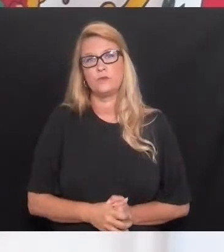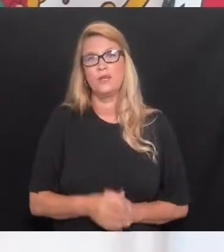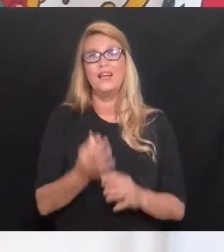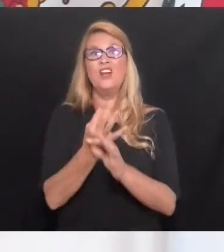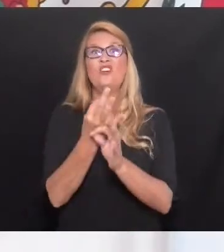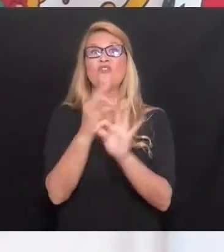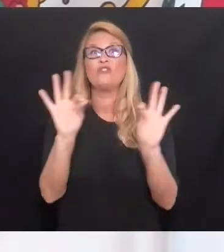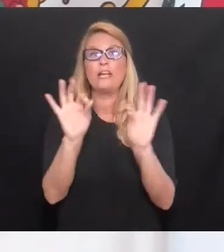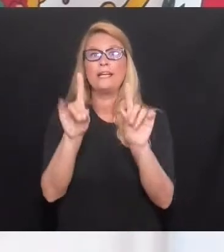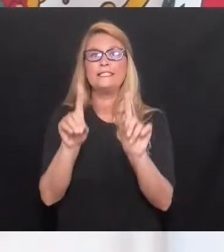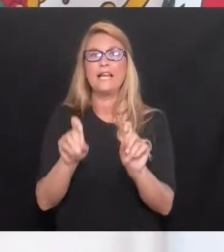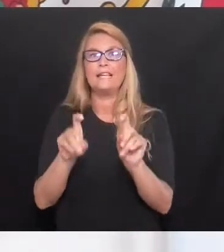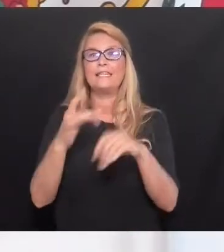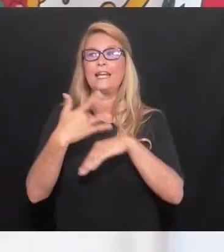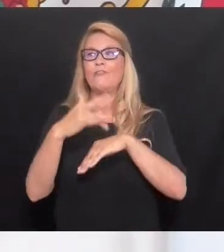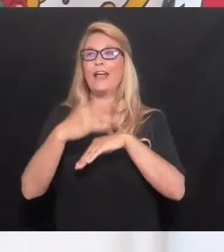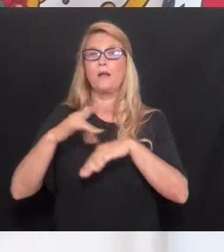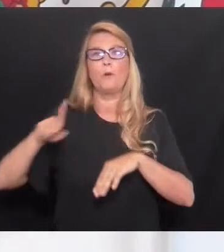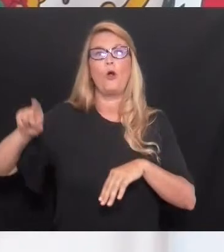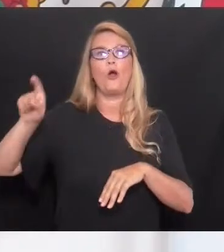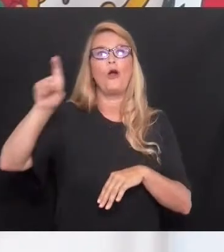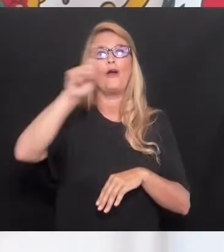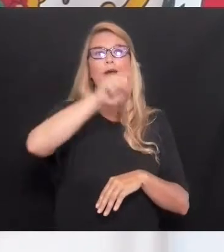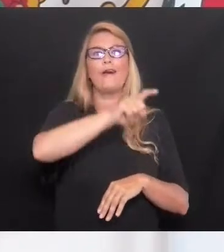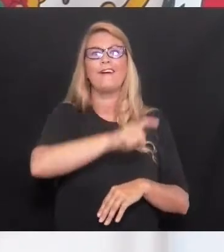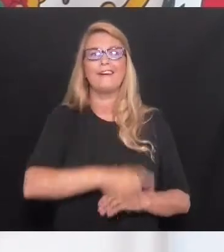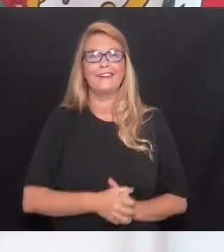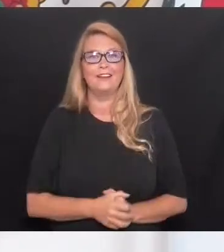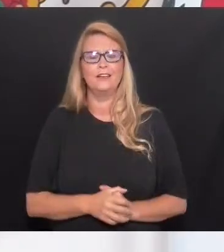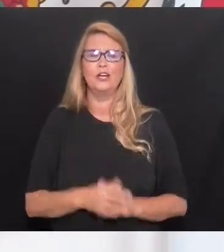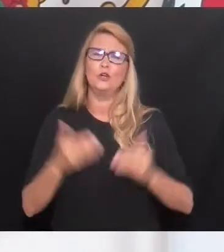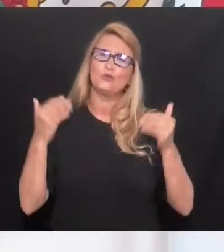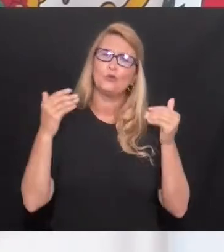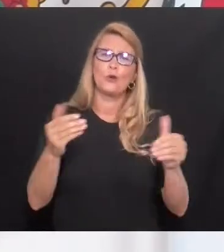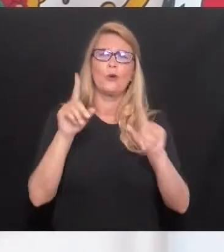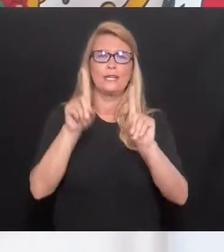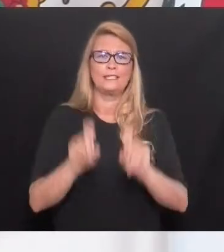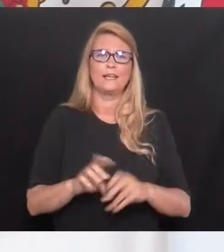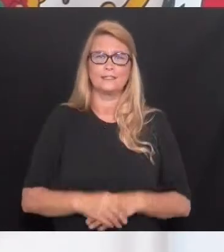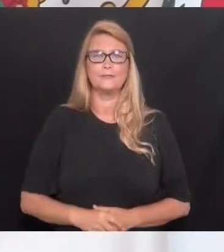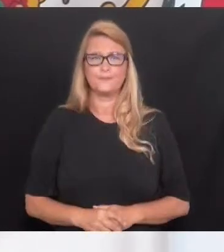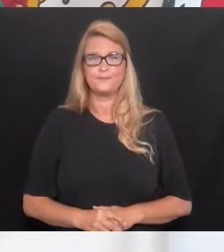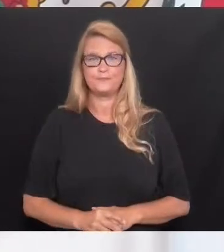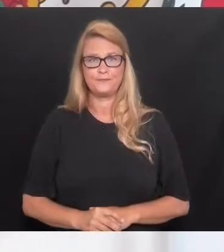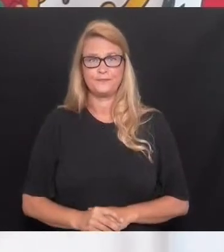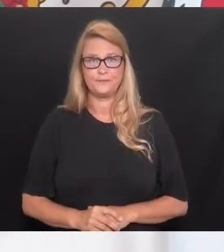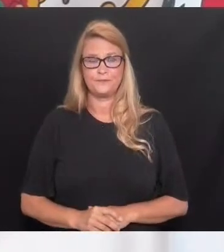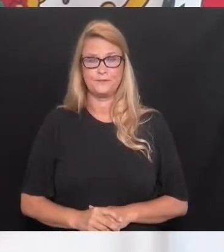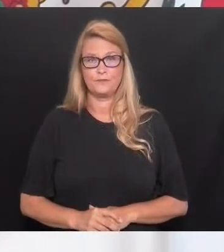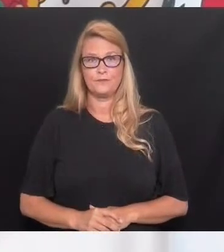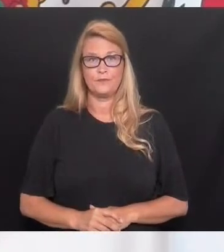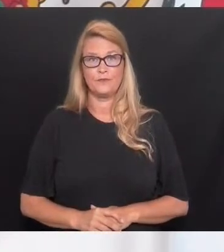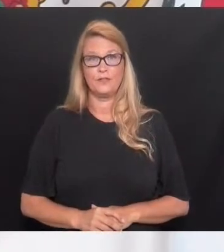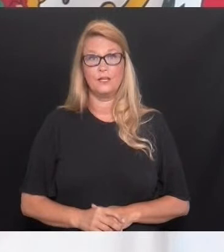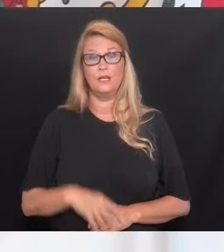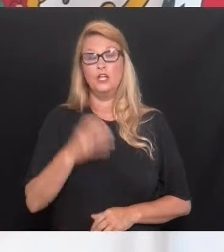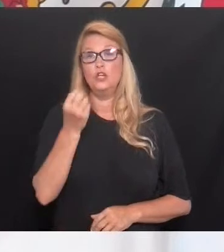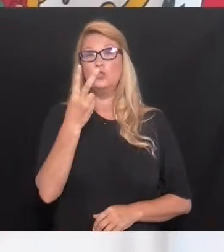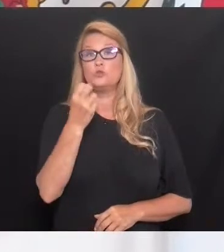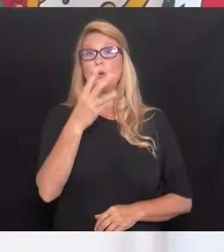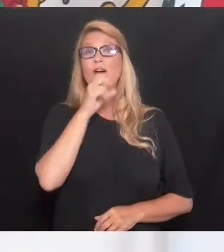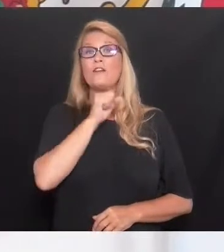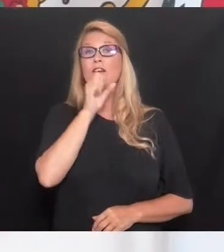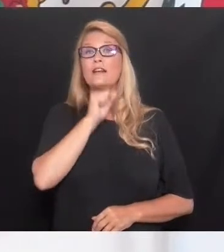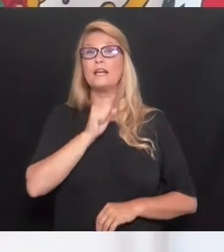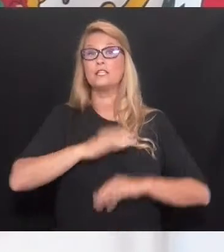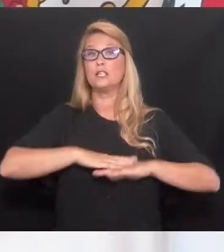testing, absolutely free testing. Please take advantage of it. The eligibility is 12 and older.